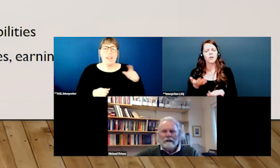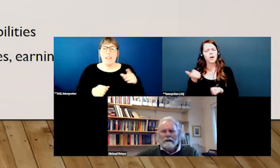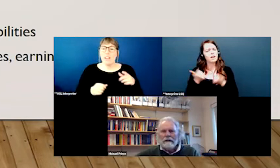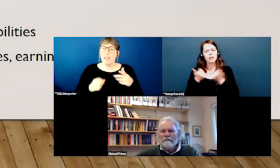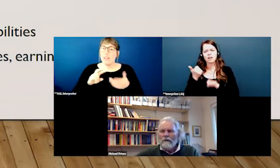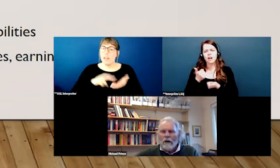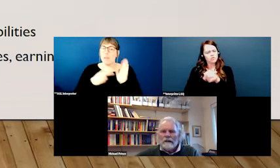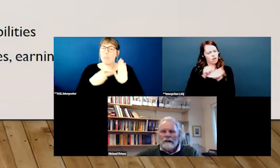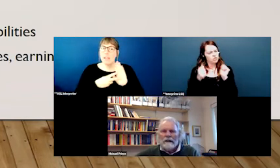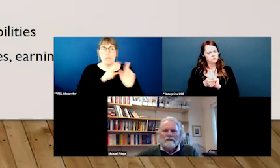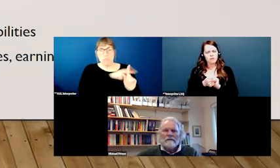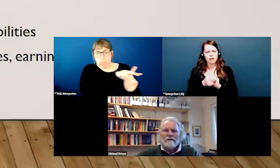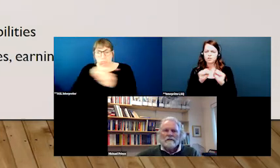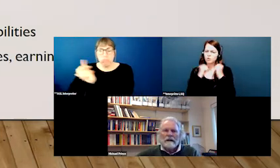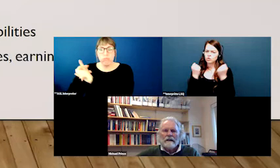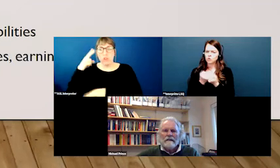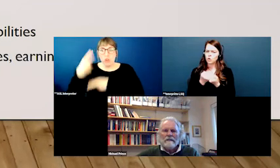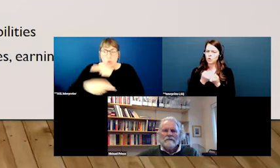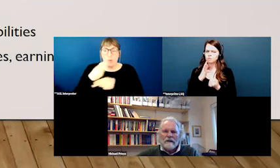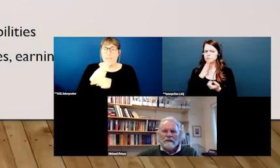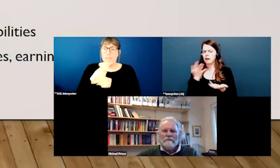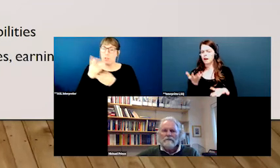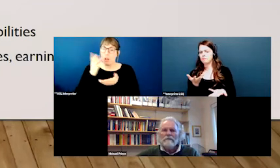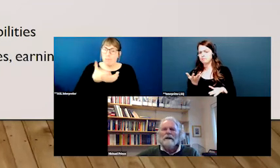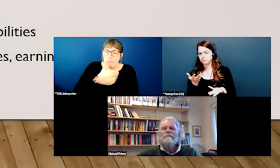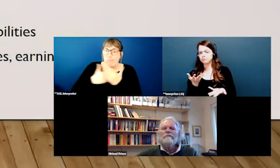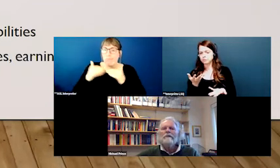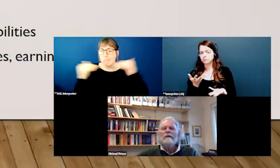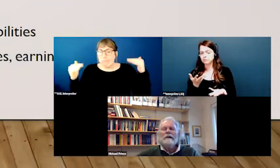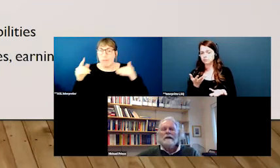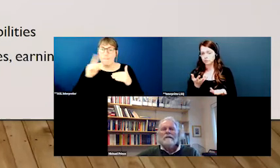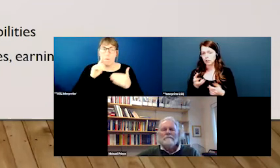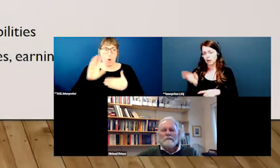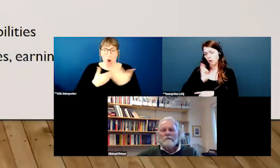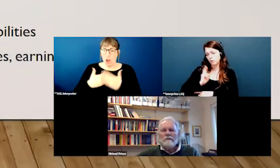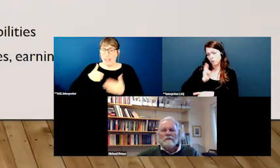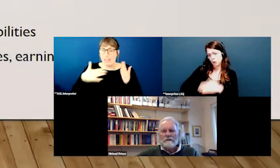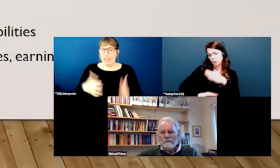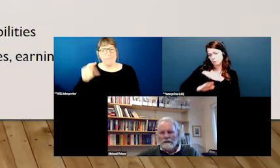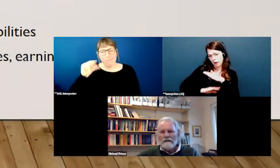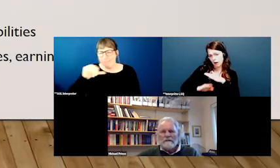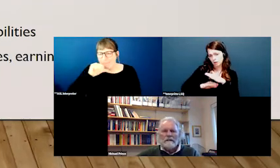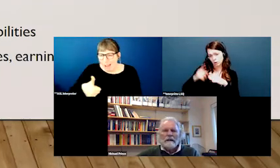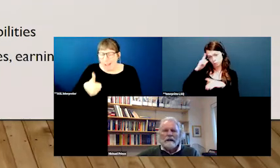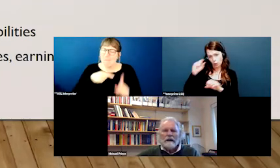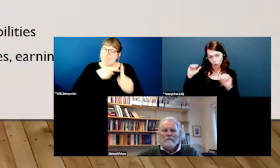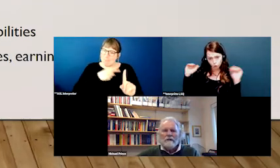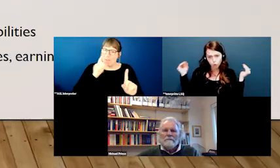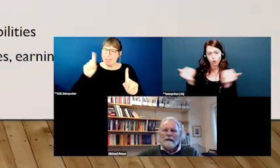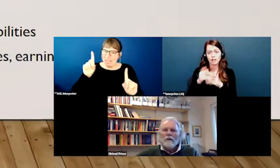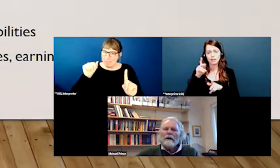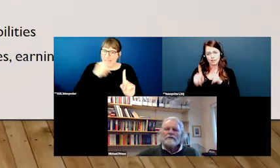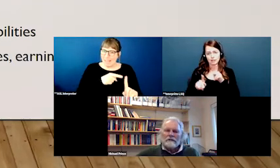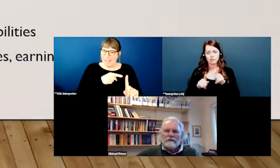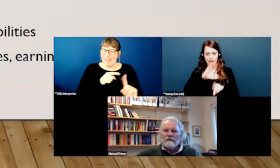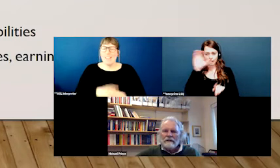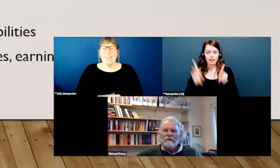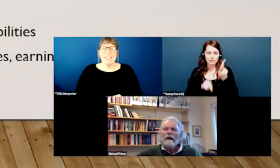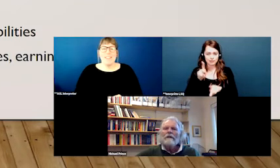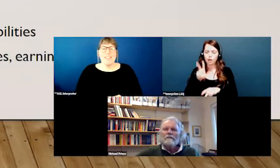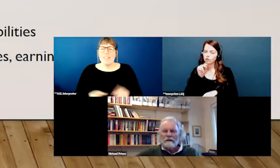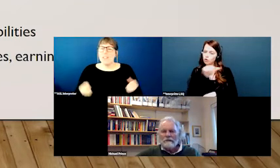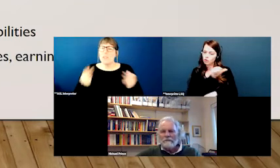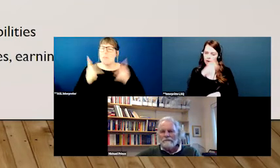income for all Canadians. This is a targeted program for people with disabilities. And one of the big